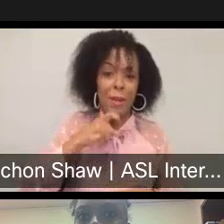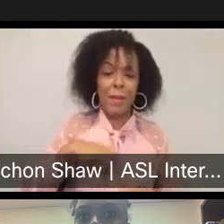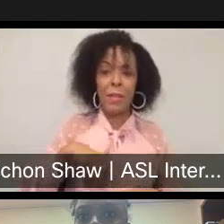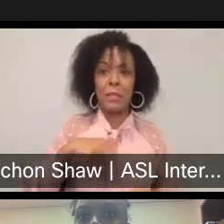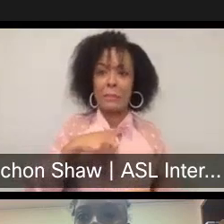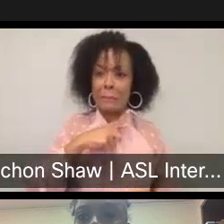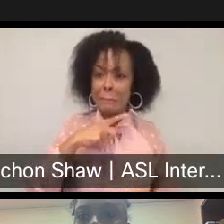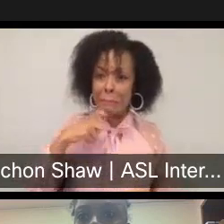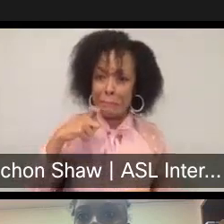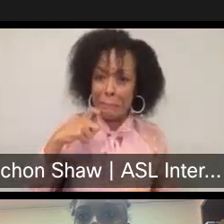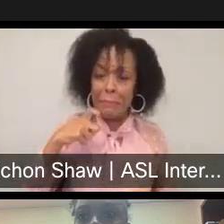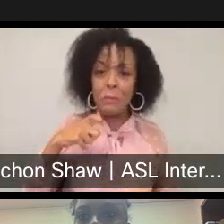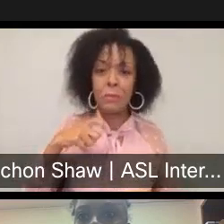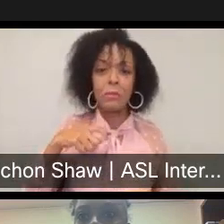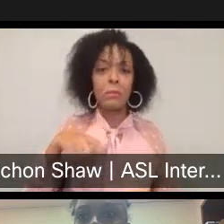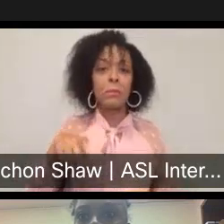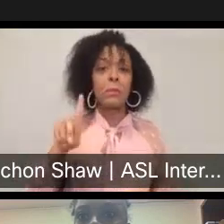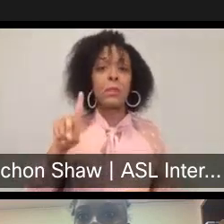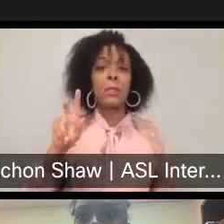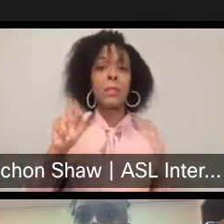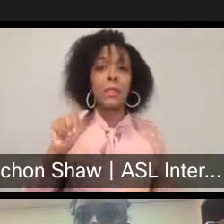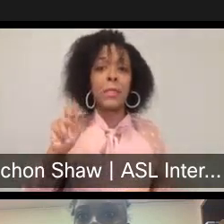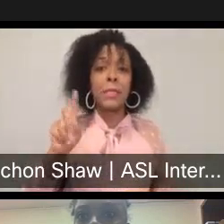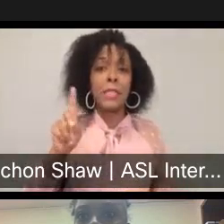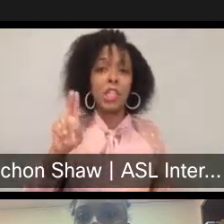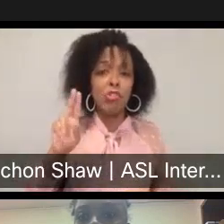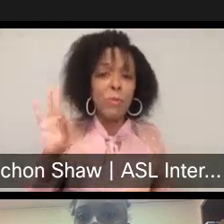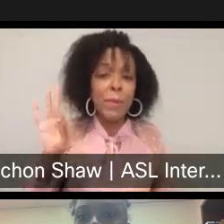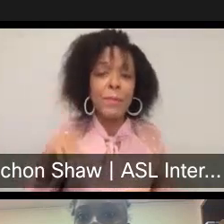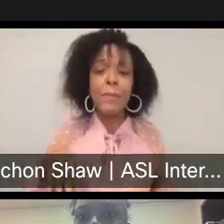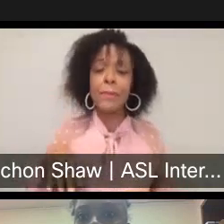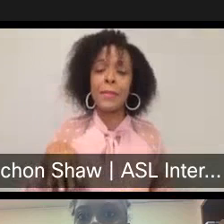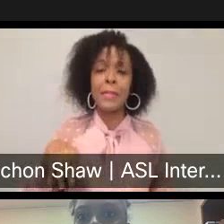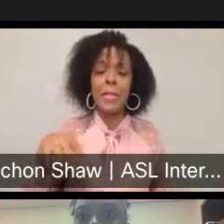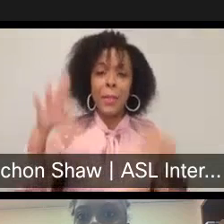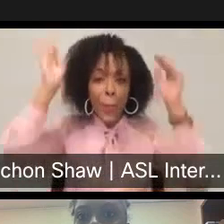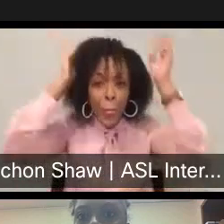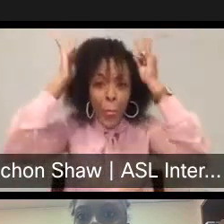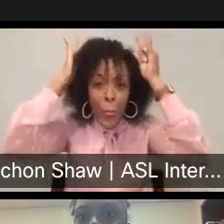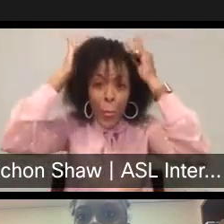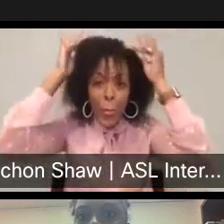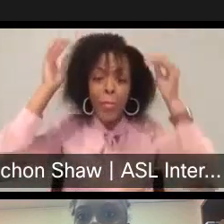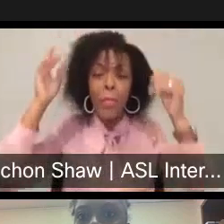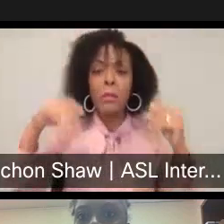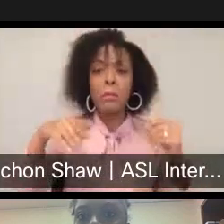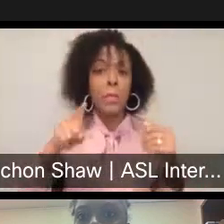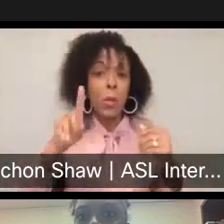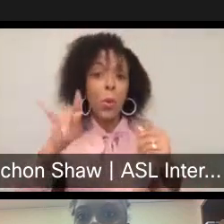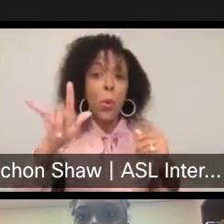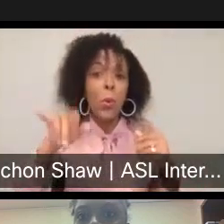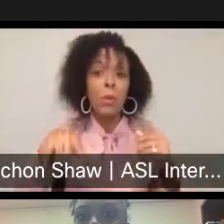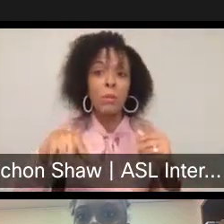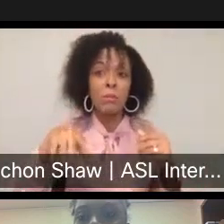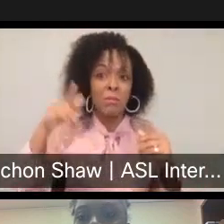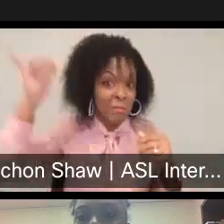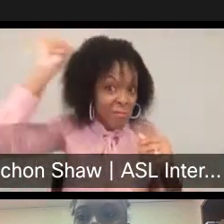dandruff, cakiness, the need for oil, the need for a lot of oil,